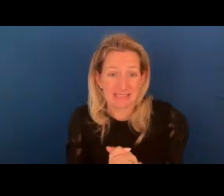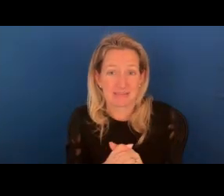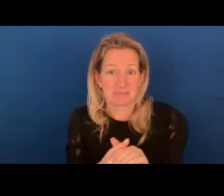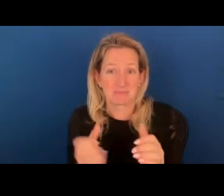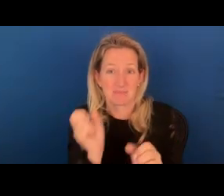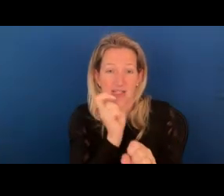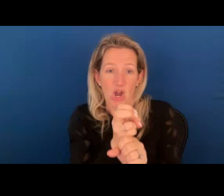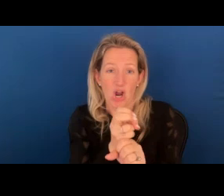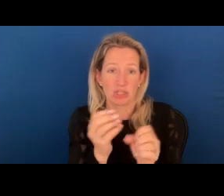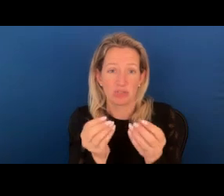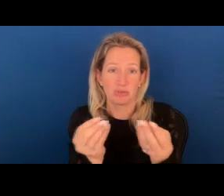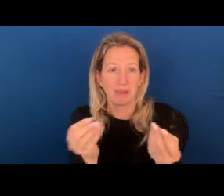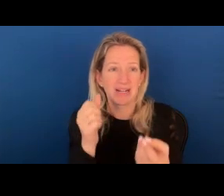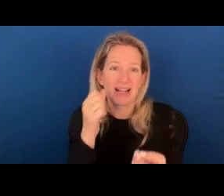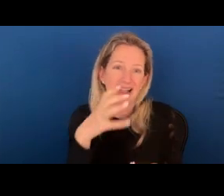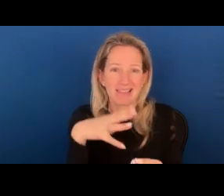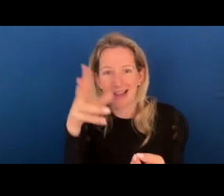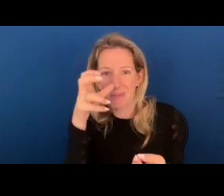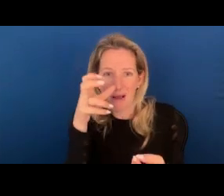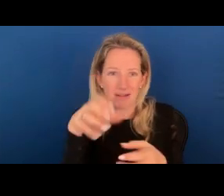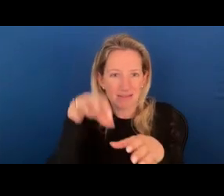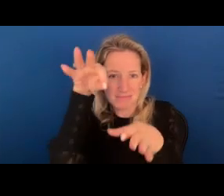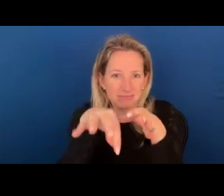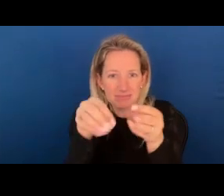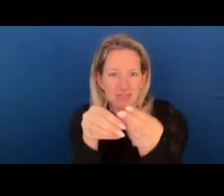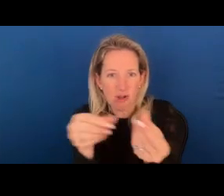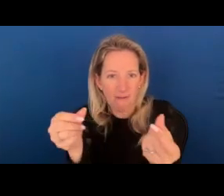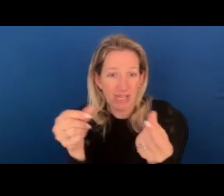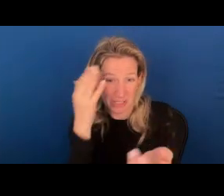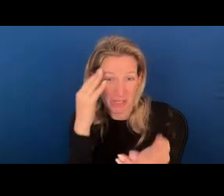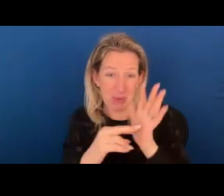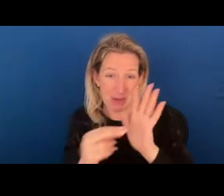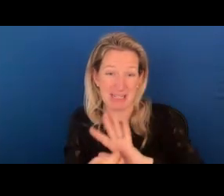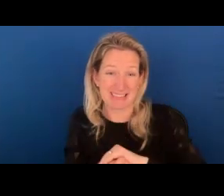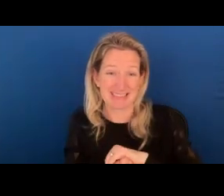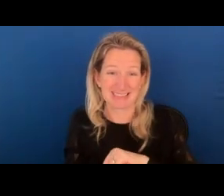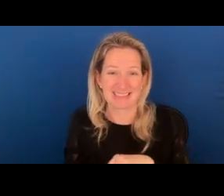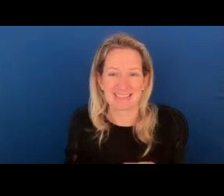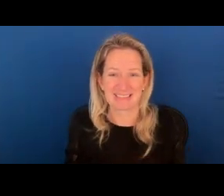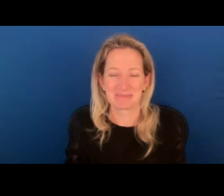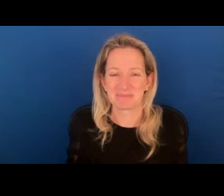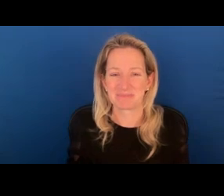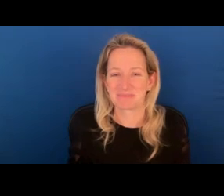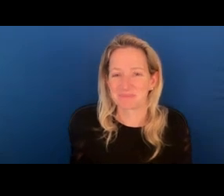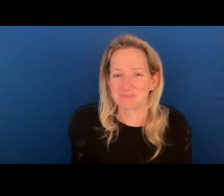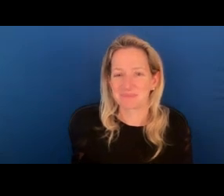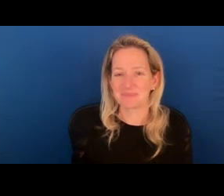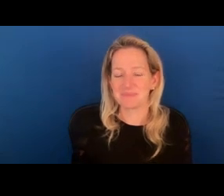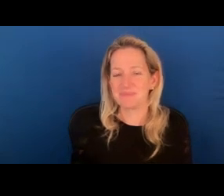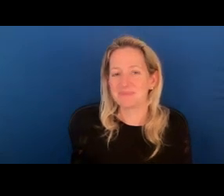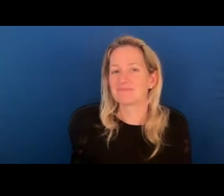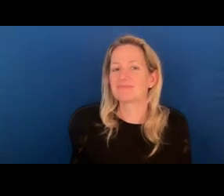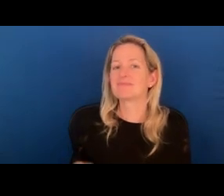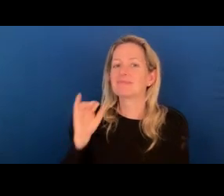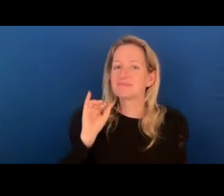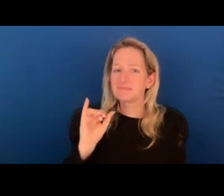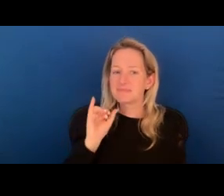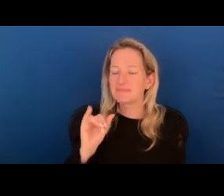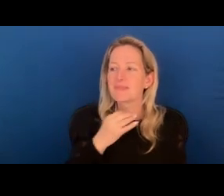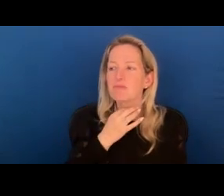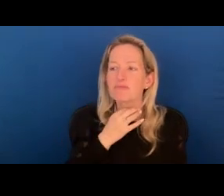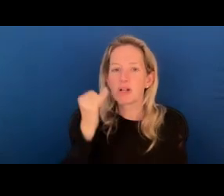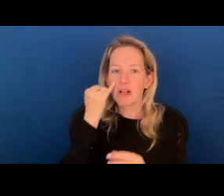dissolving a bunch of ladybugs in potassium hydroxide. You know what I mean? Hi, I was wondering if you offer any